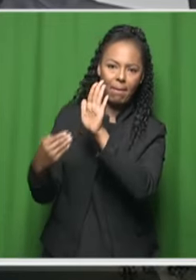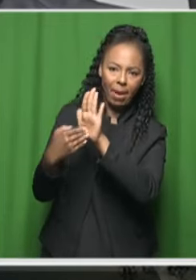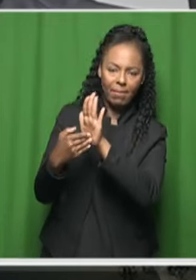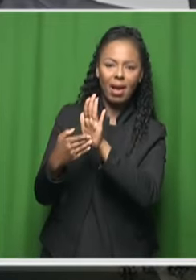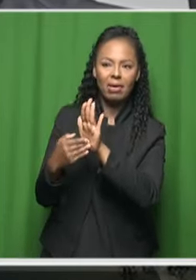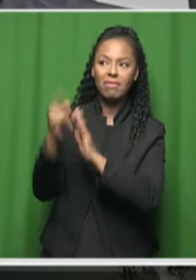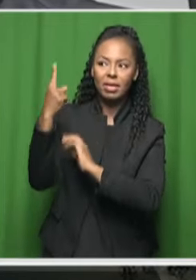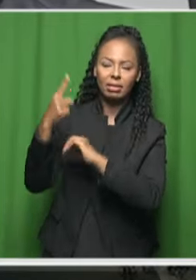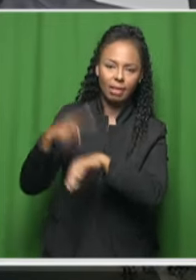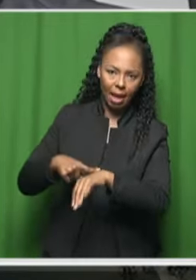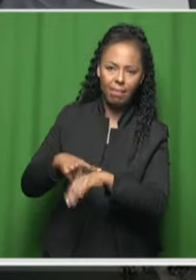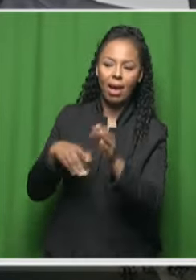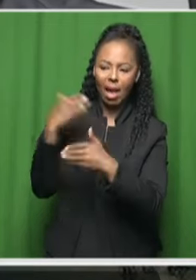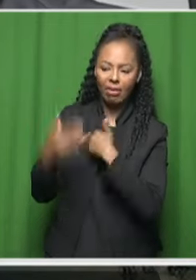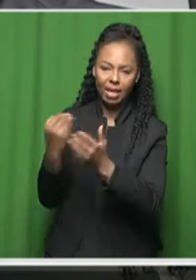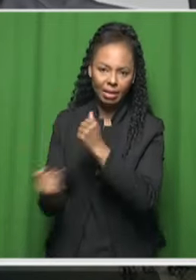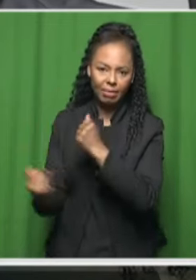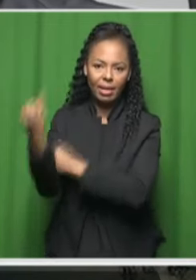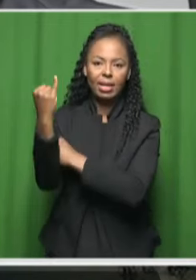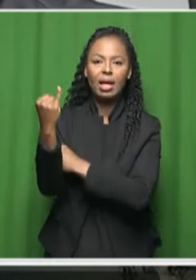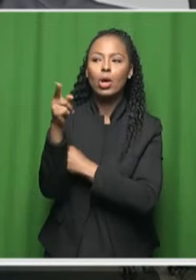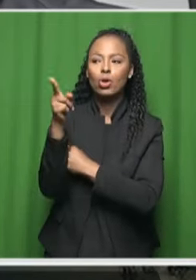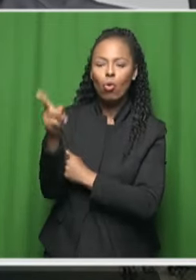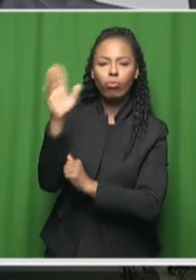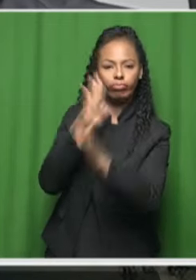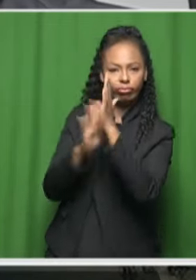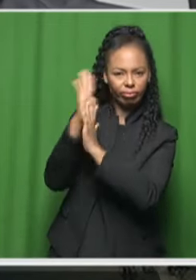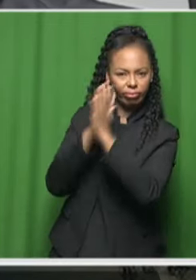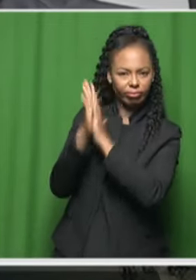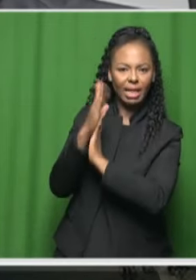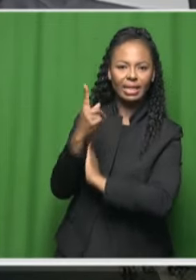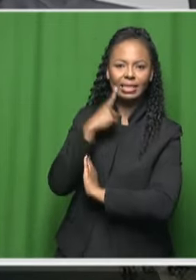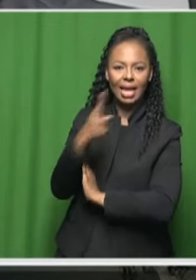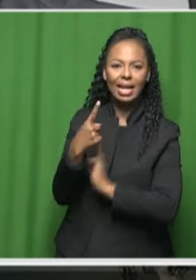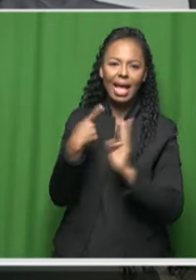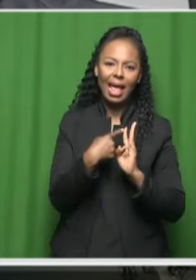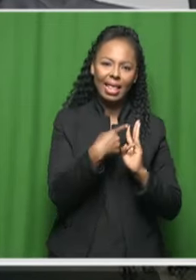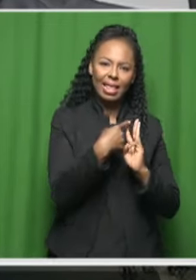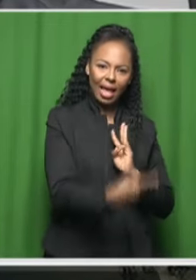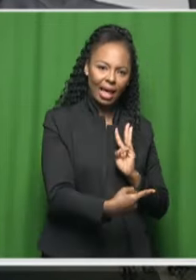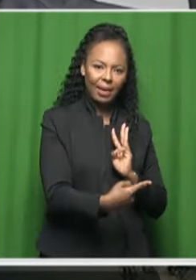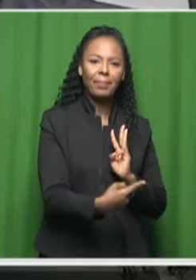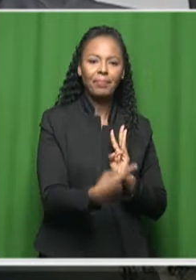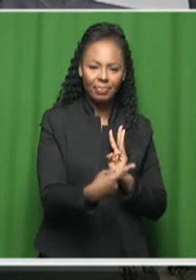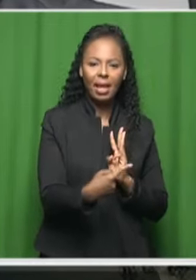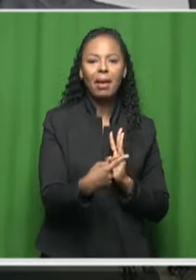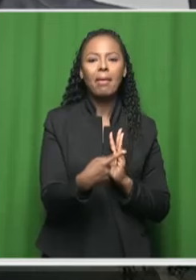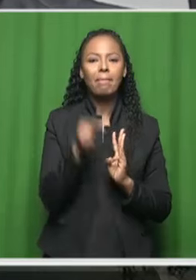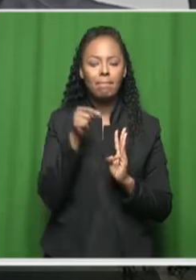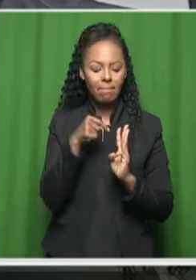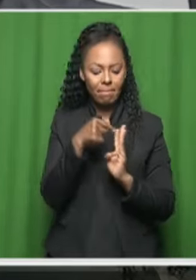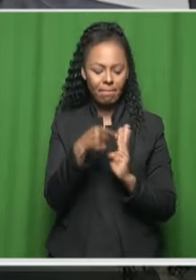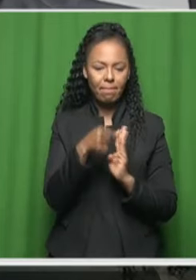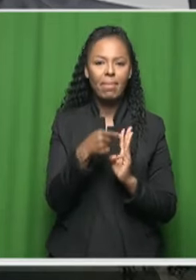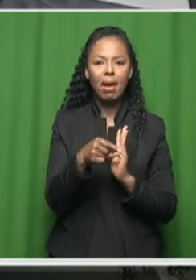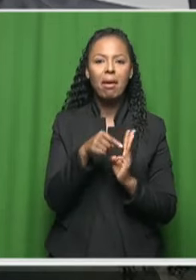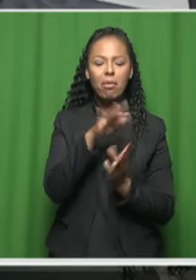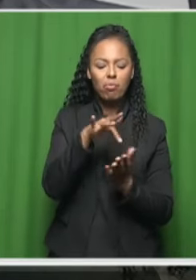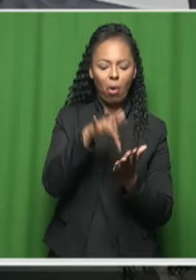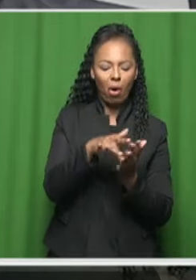challenges, the three other candidates that you spoke about, again, just very briefly, in a nutshell, a